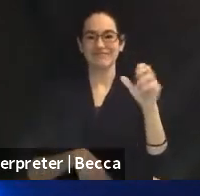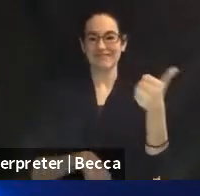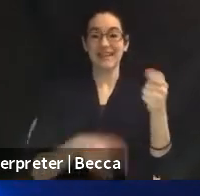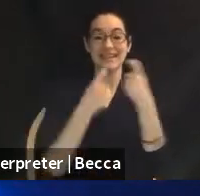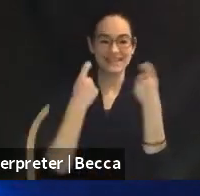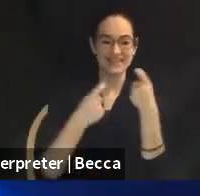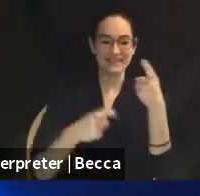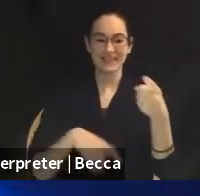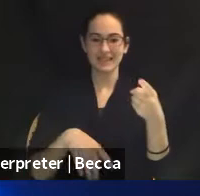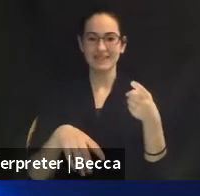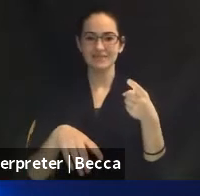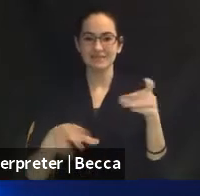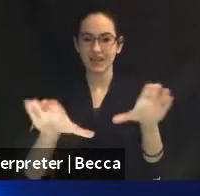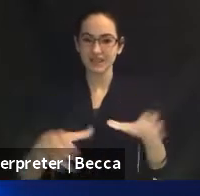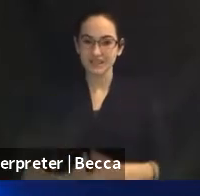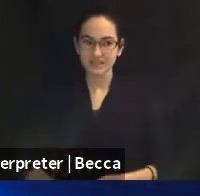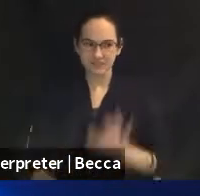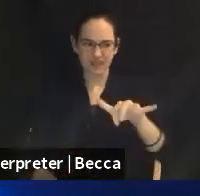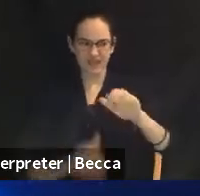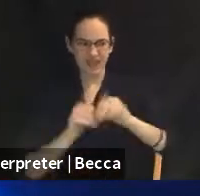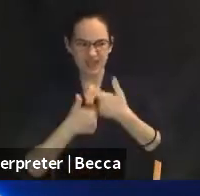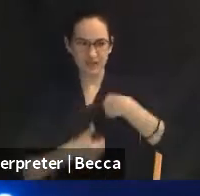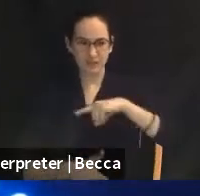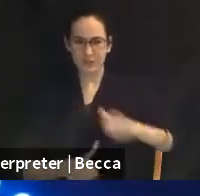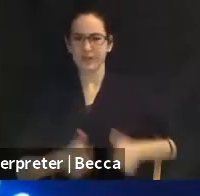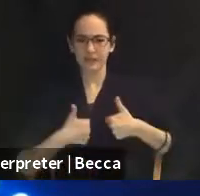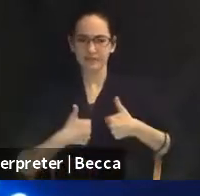But this is how we live. We keep score.